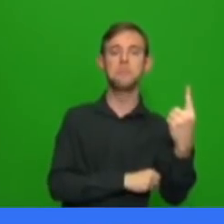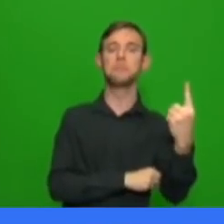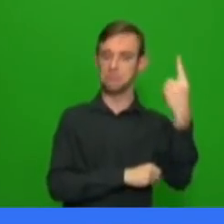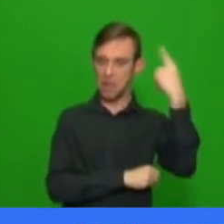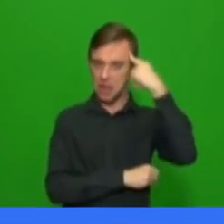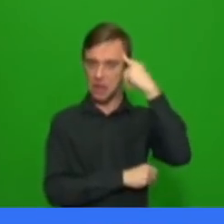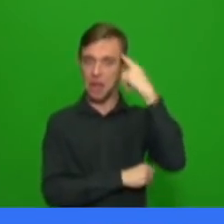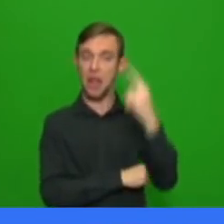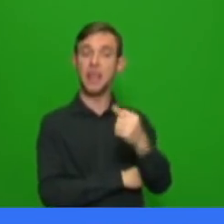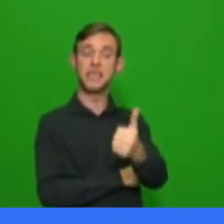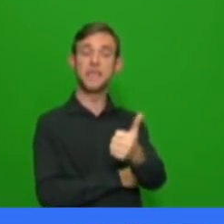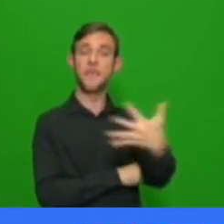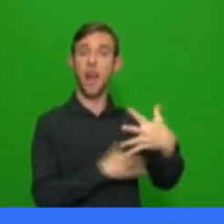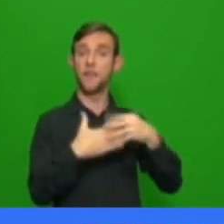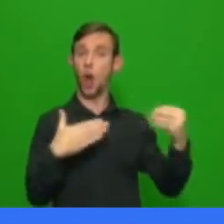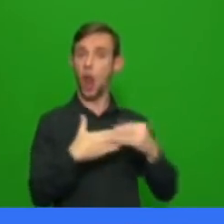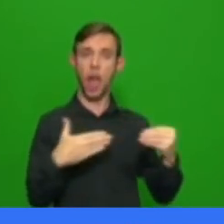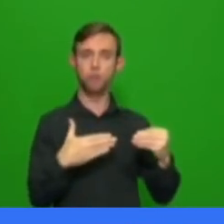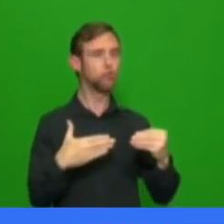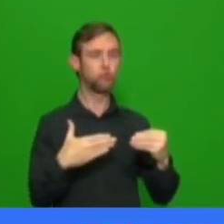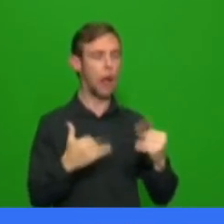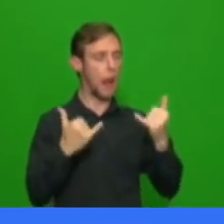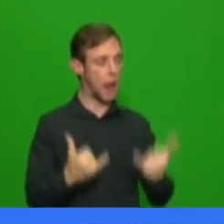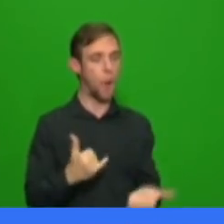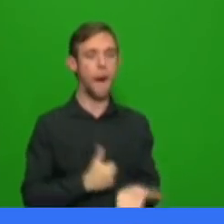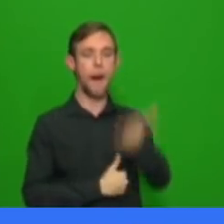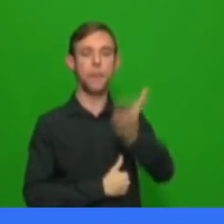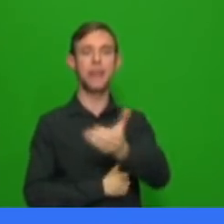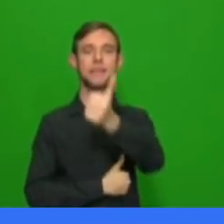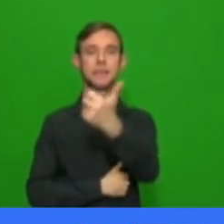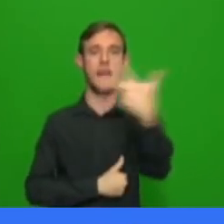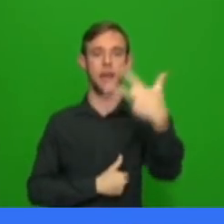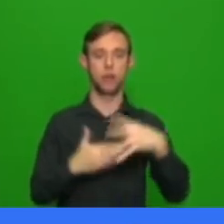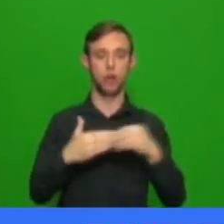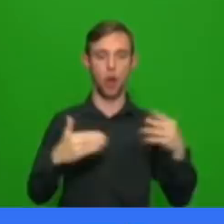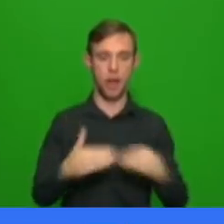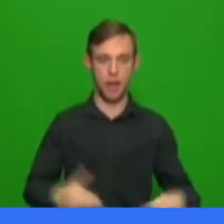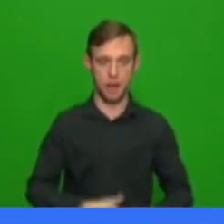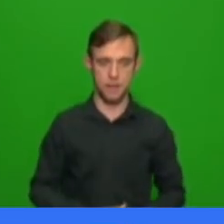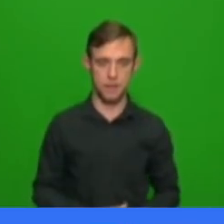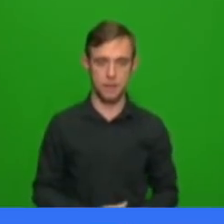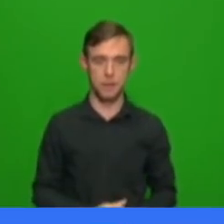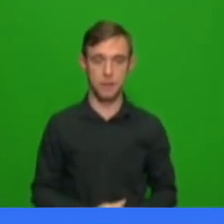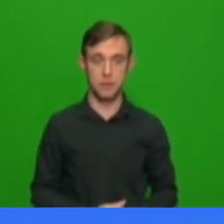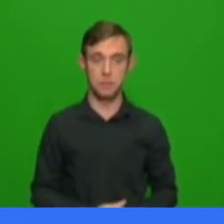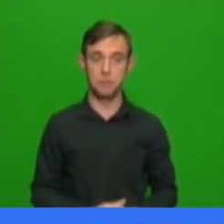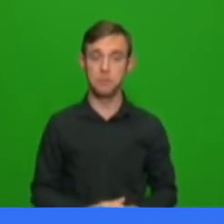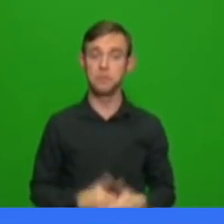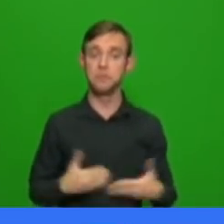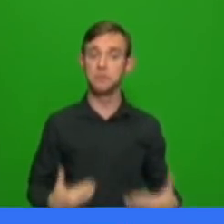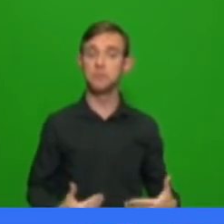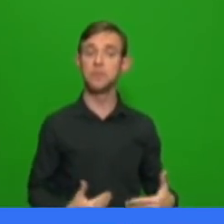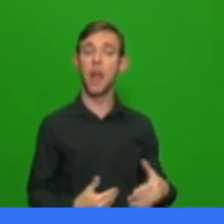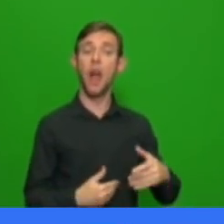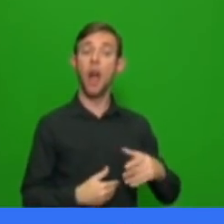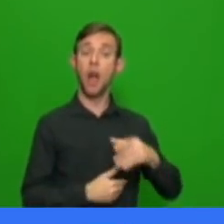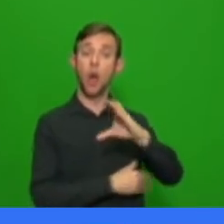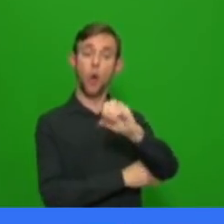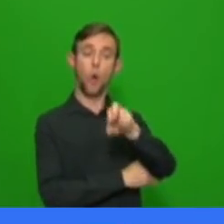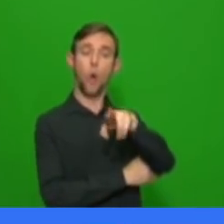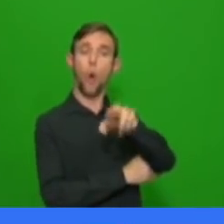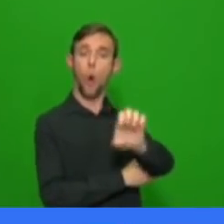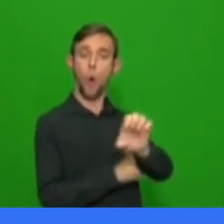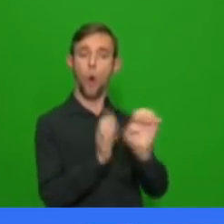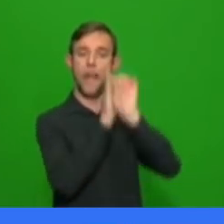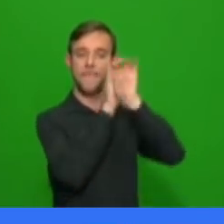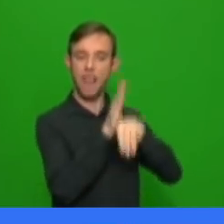from $65 to $68. Moderation in rental prices, unit